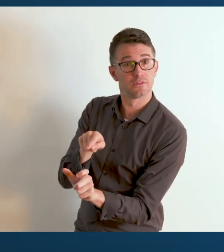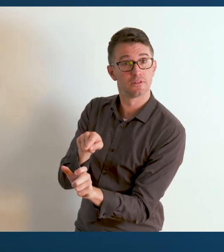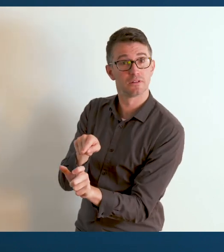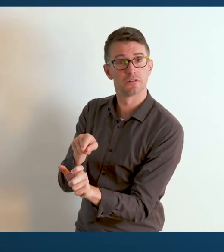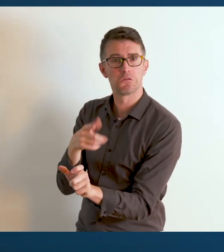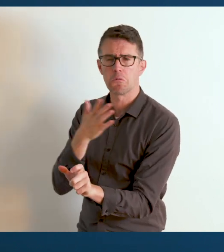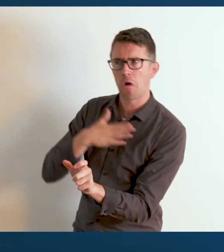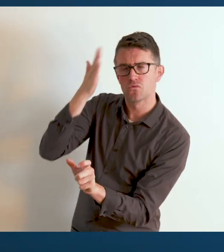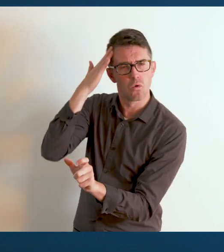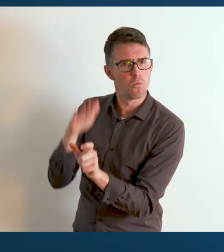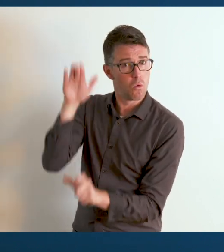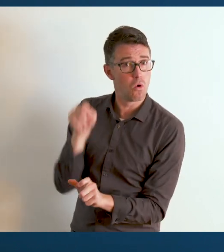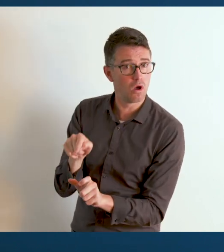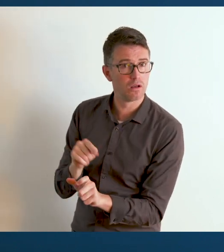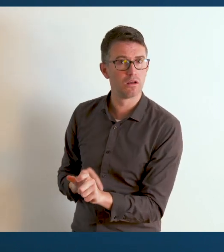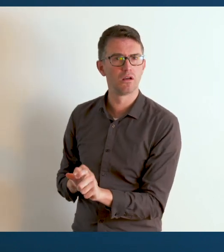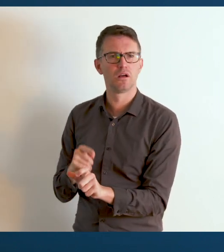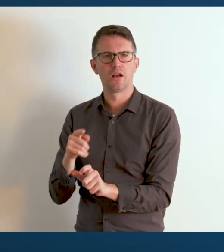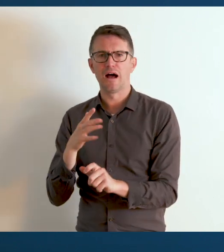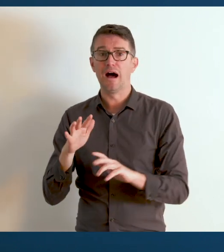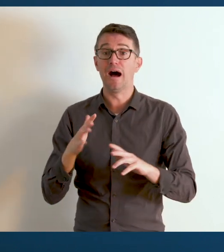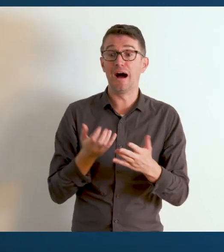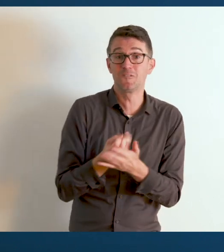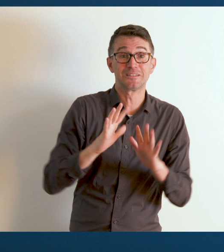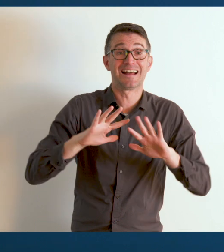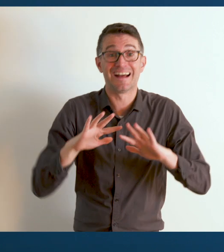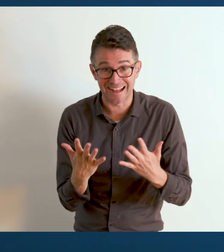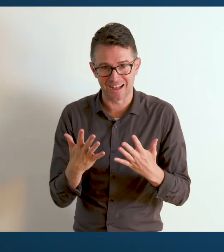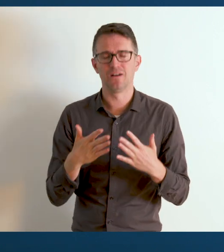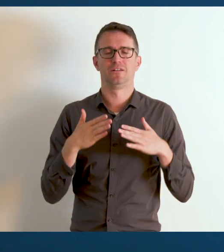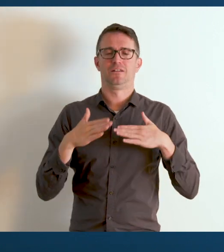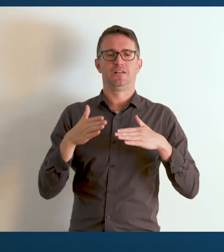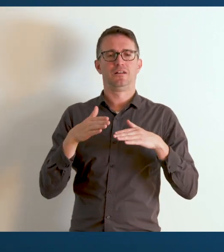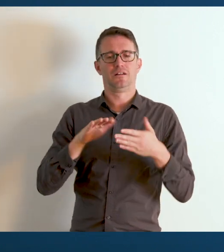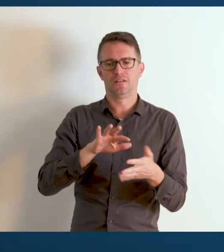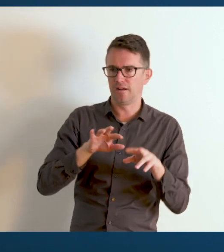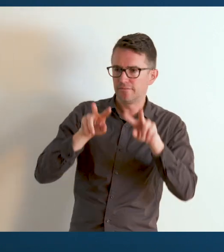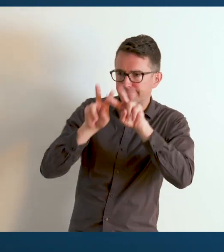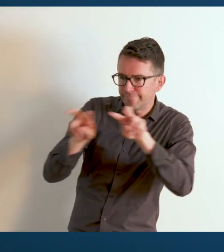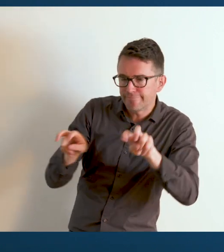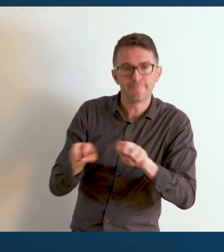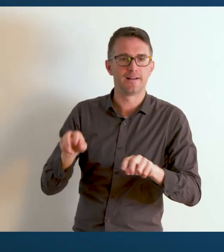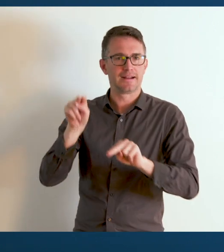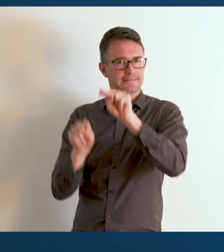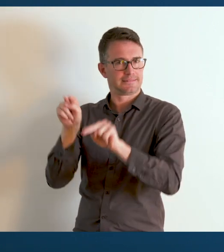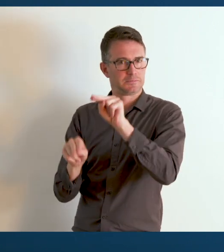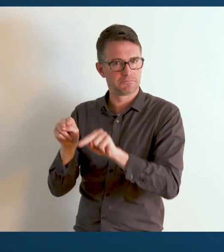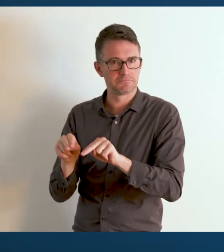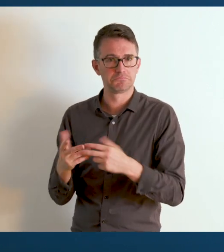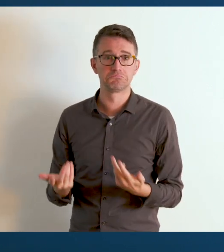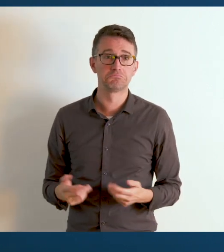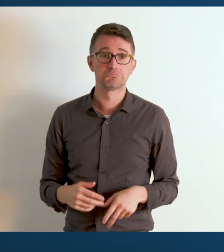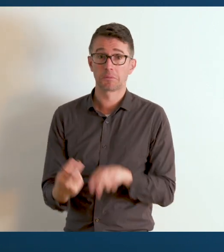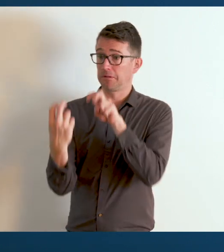their life situation. And you get that information through qualitative assessments, through sitting down